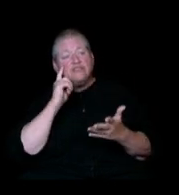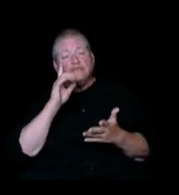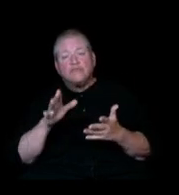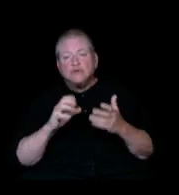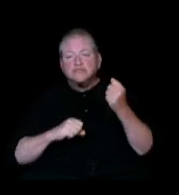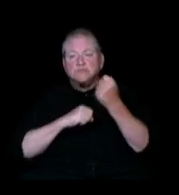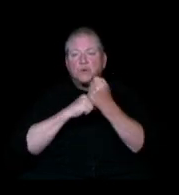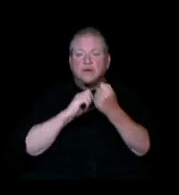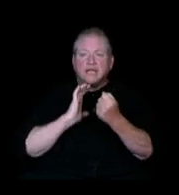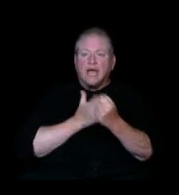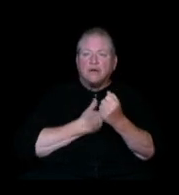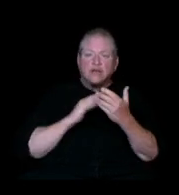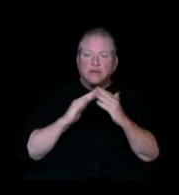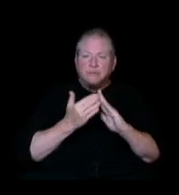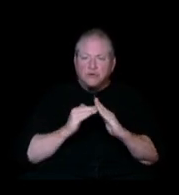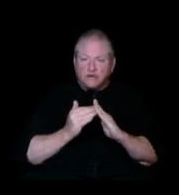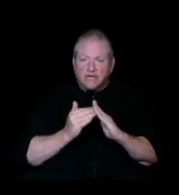Britta.